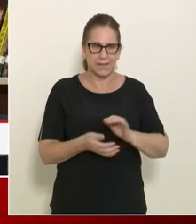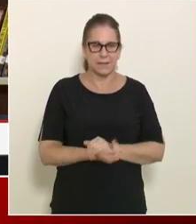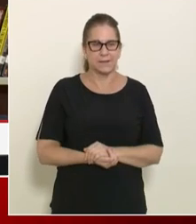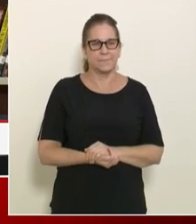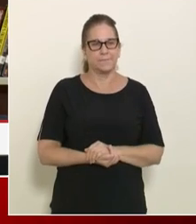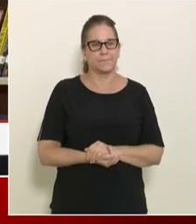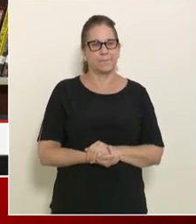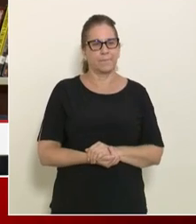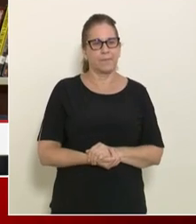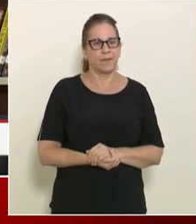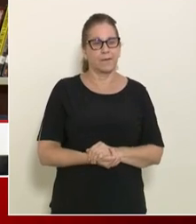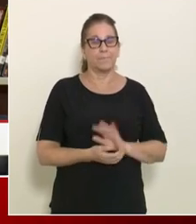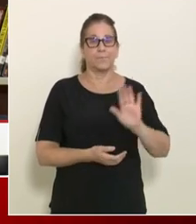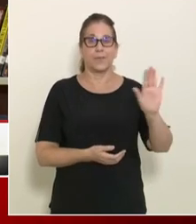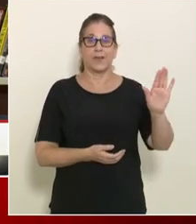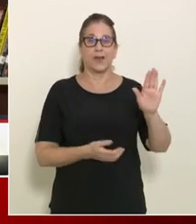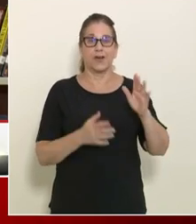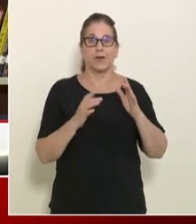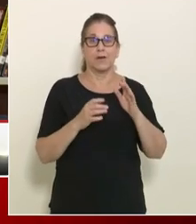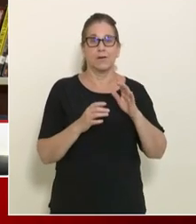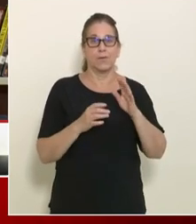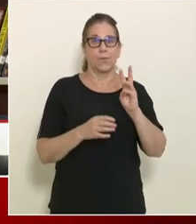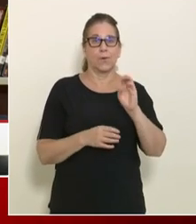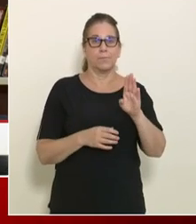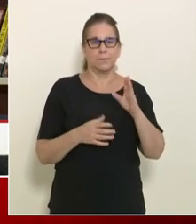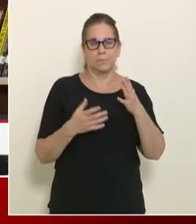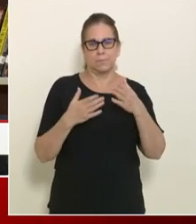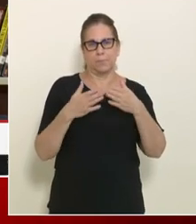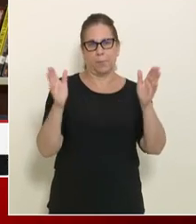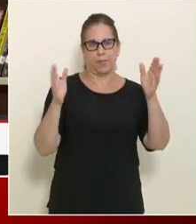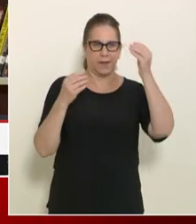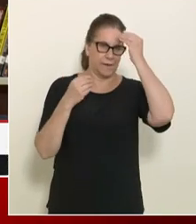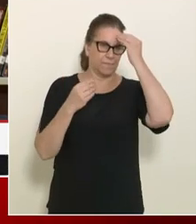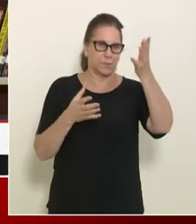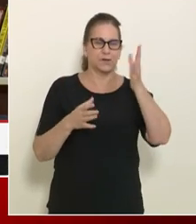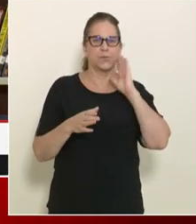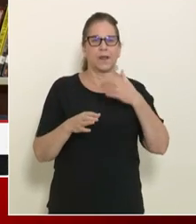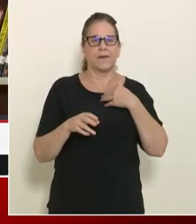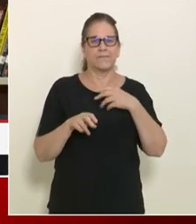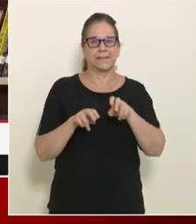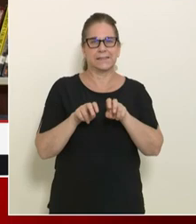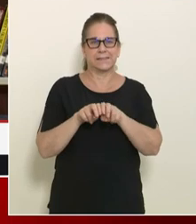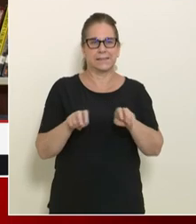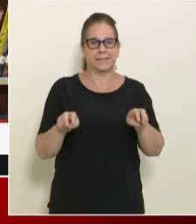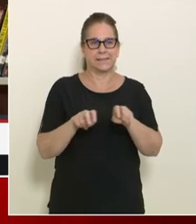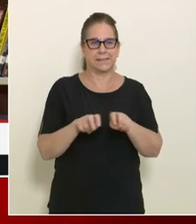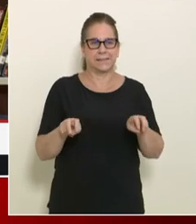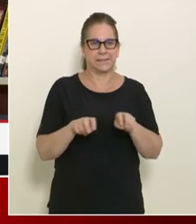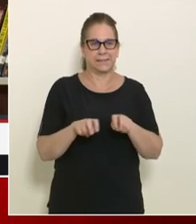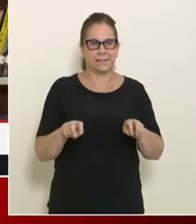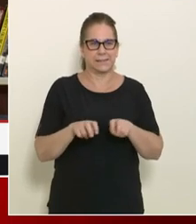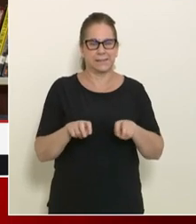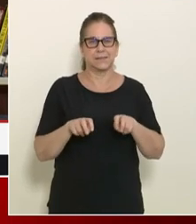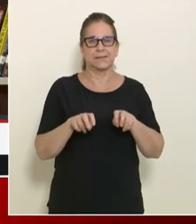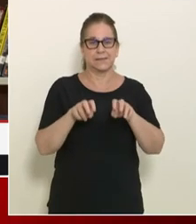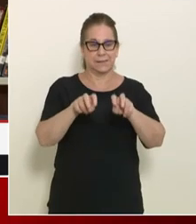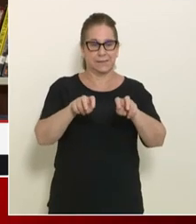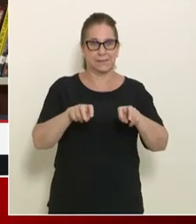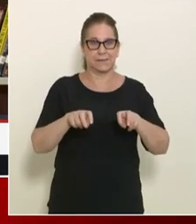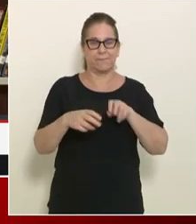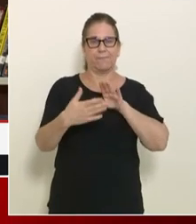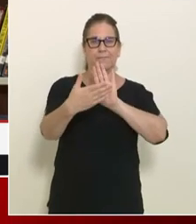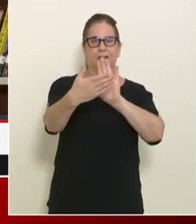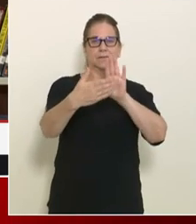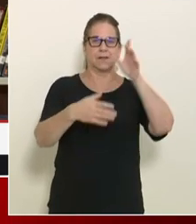activities in a seated area in front of the Lincoln Memorial on Friday morning, and we expect